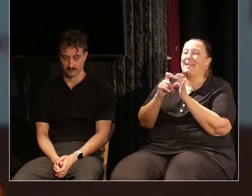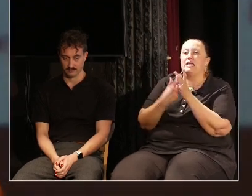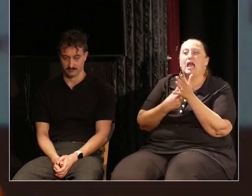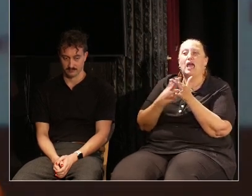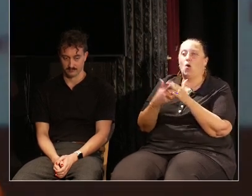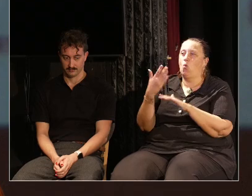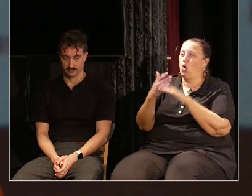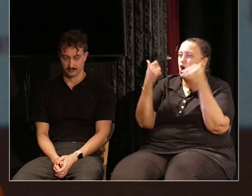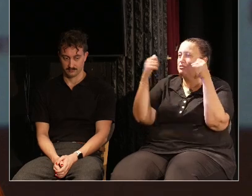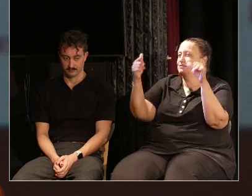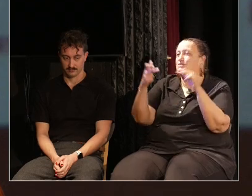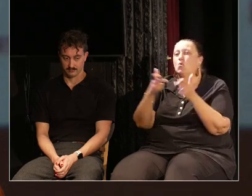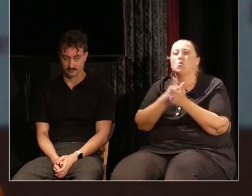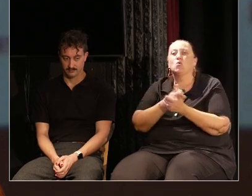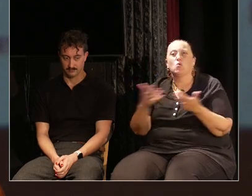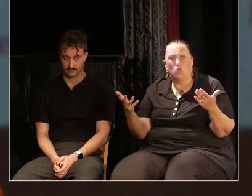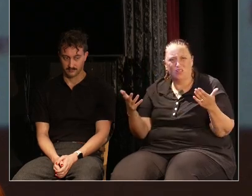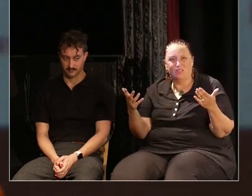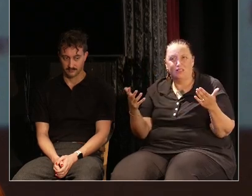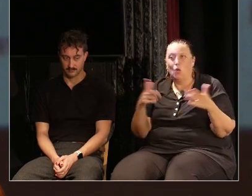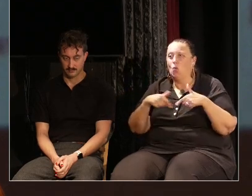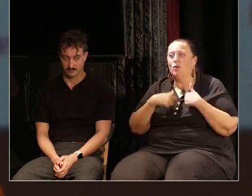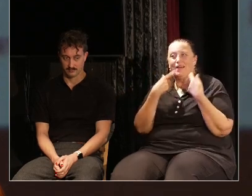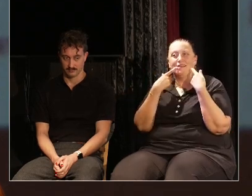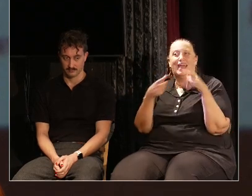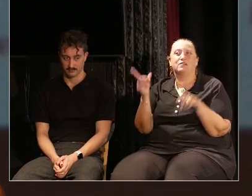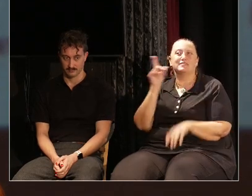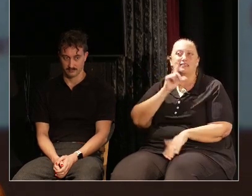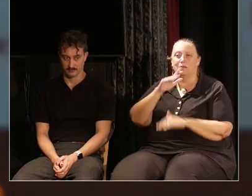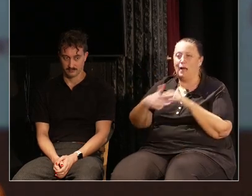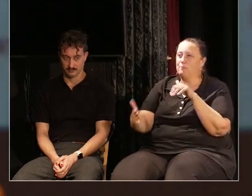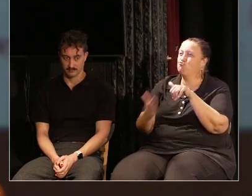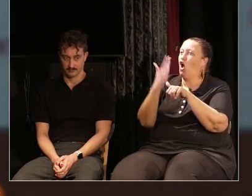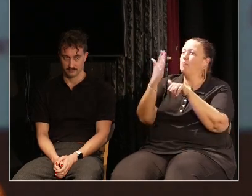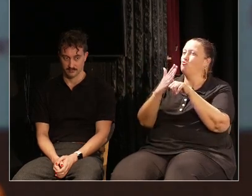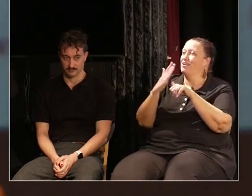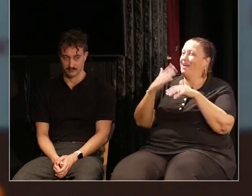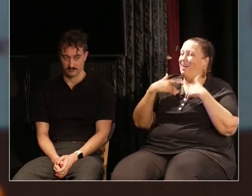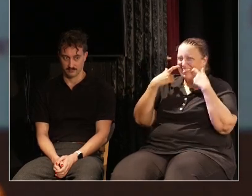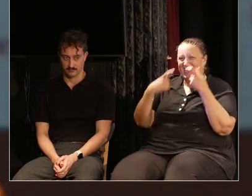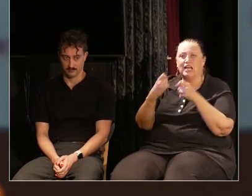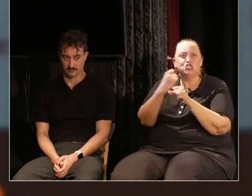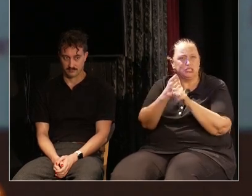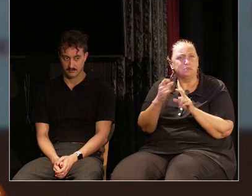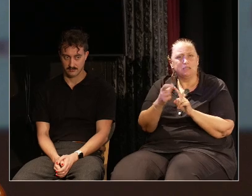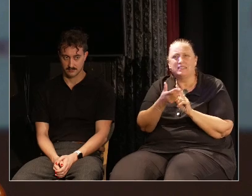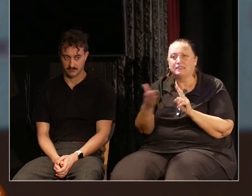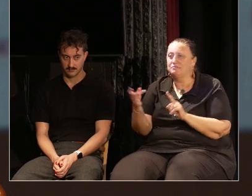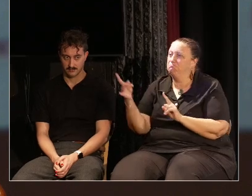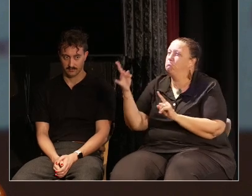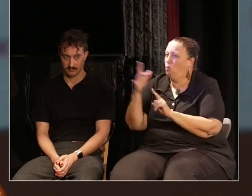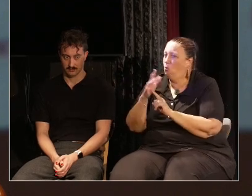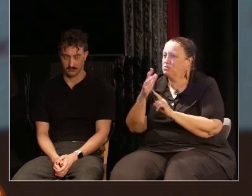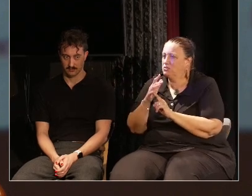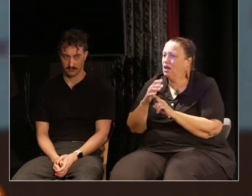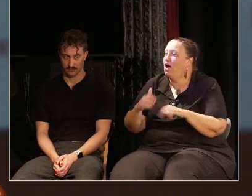and that is where I think the announcement we made yesterday around primary healthcare is particularly important. That is somewhere